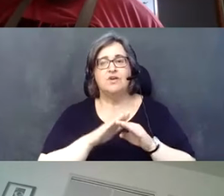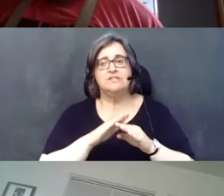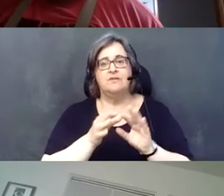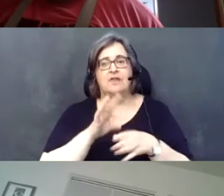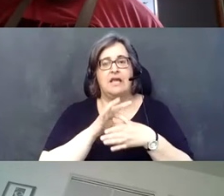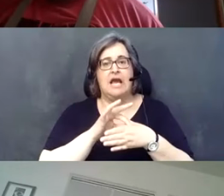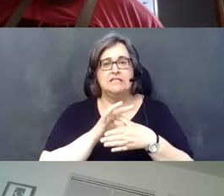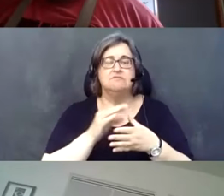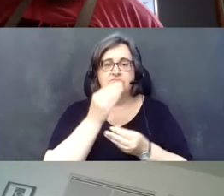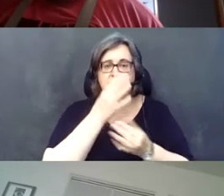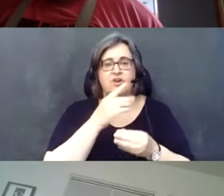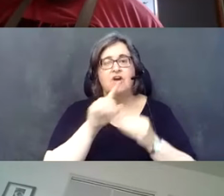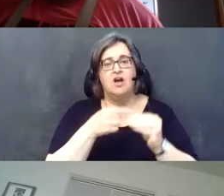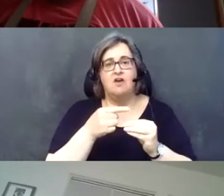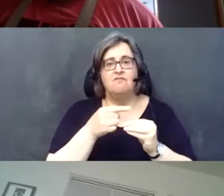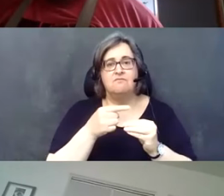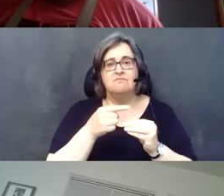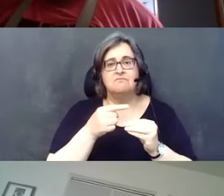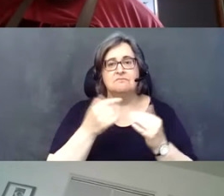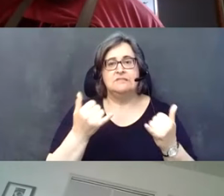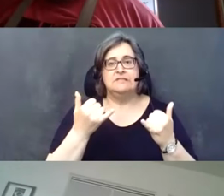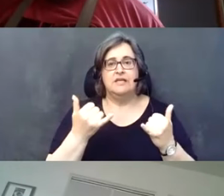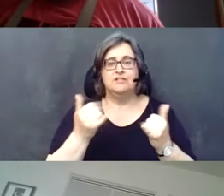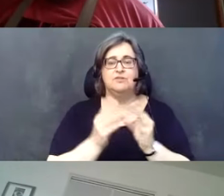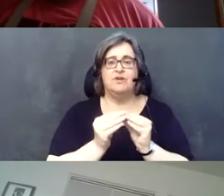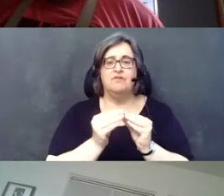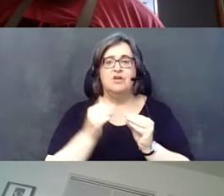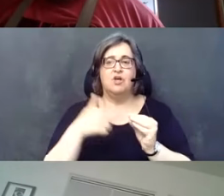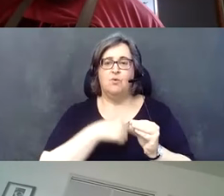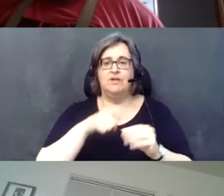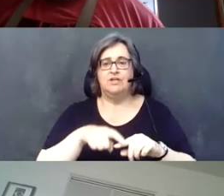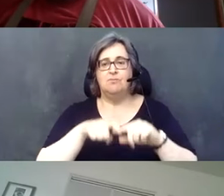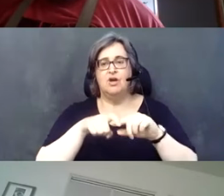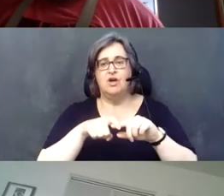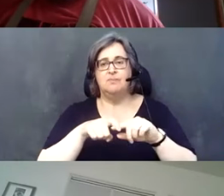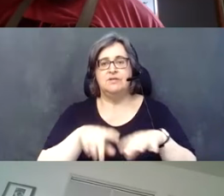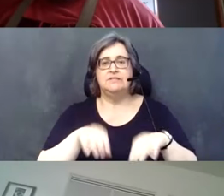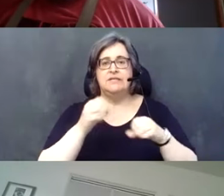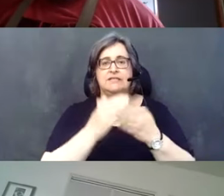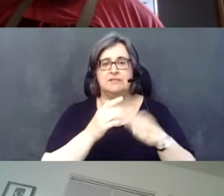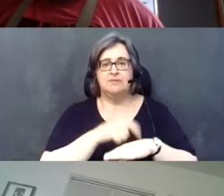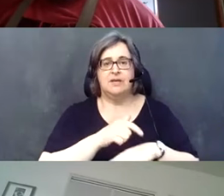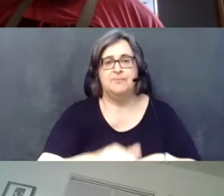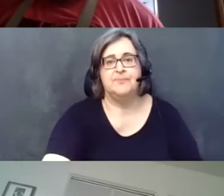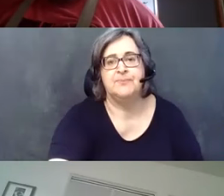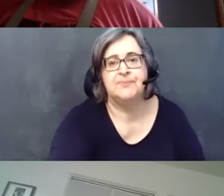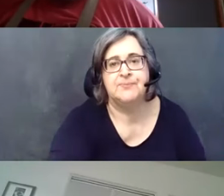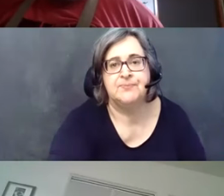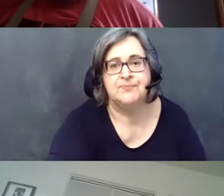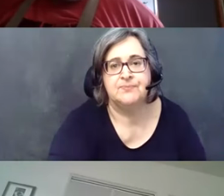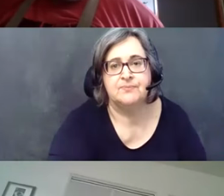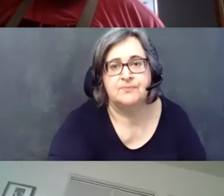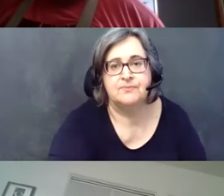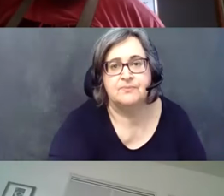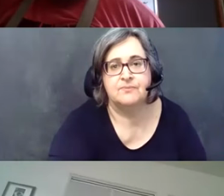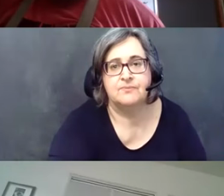is some initial messaging that we want to make sure that we pause and take some time. But I'm going to pause